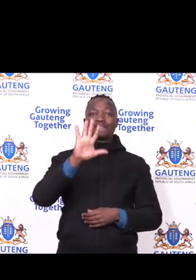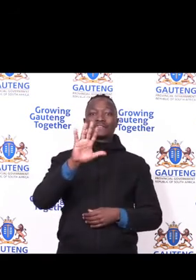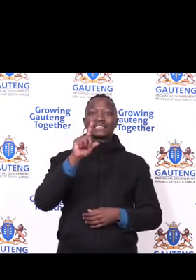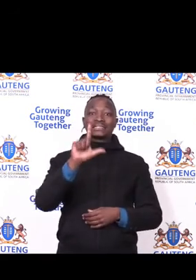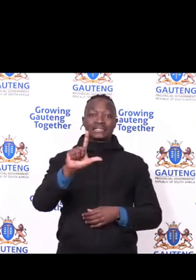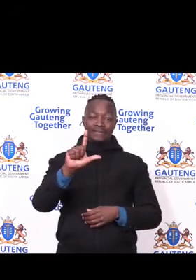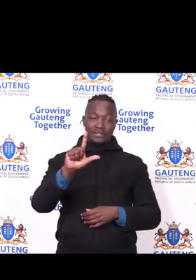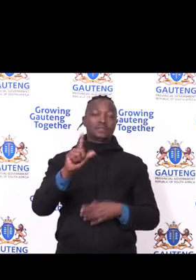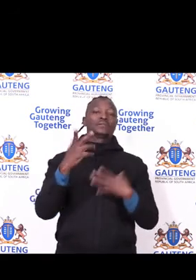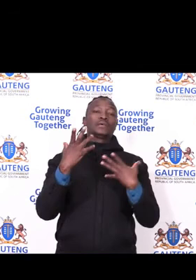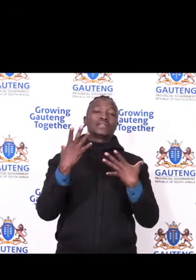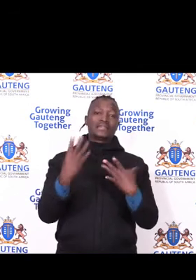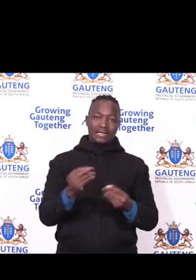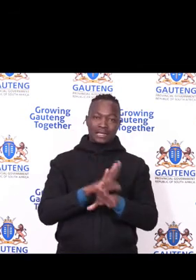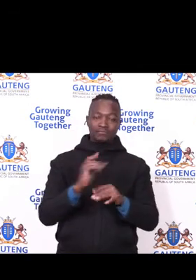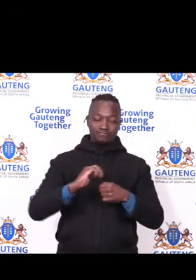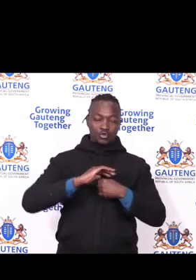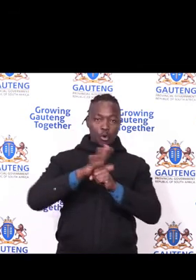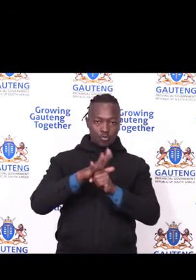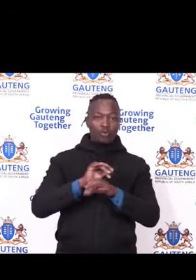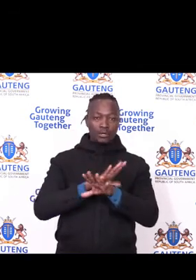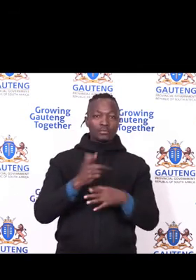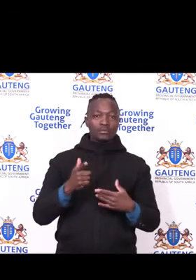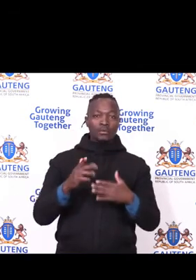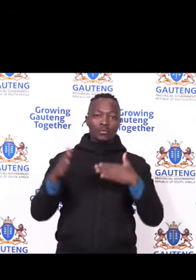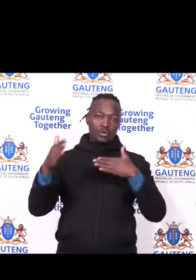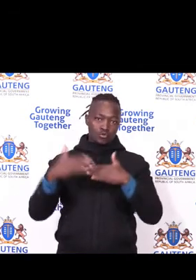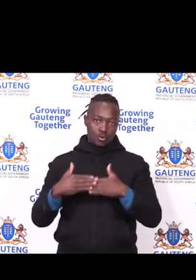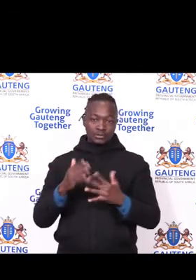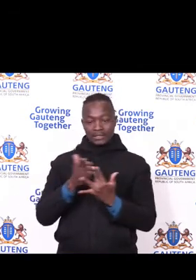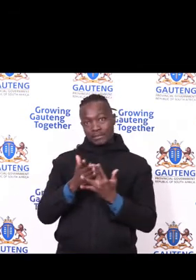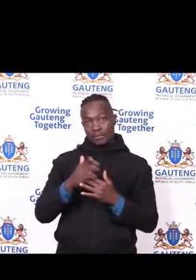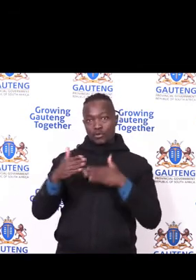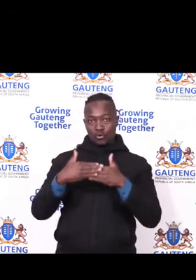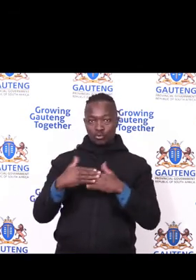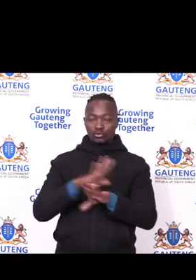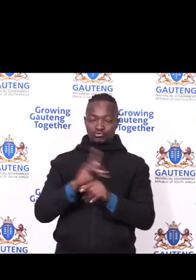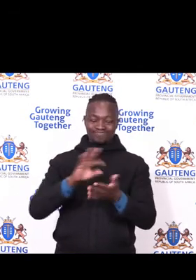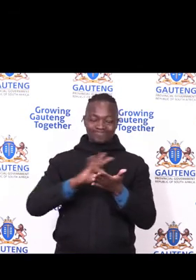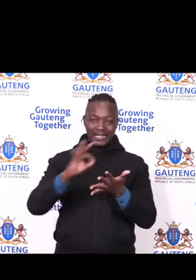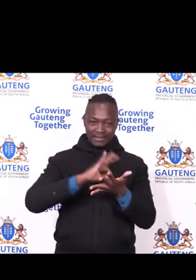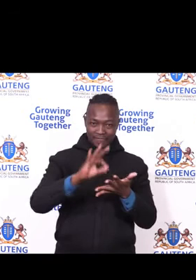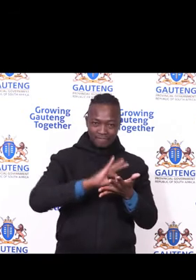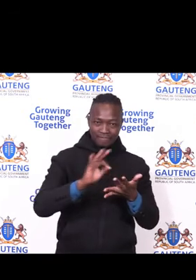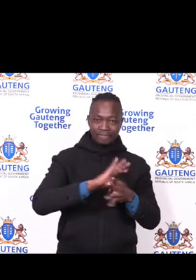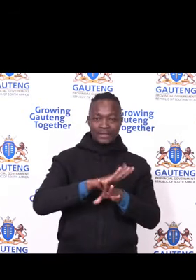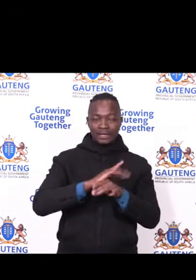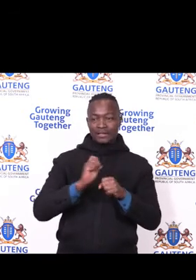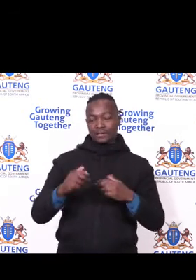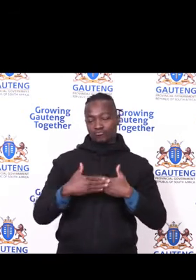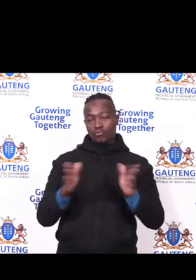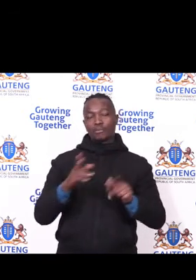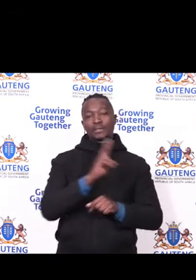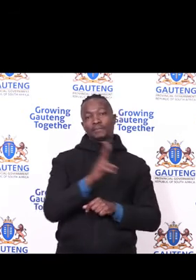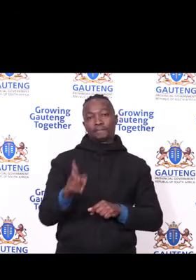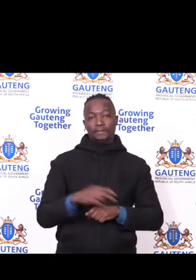of 713 that had incidents of COVID. And within that context, we have to close those schools, decontaminate them,